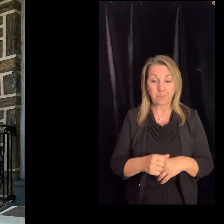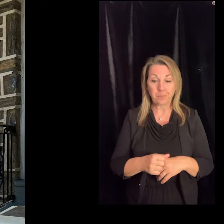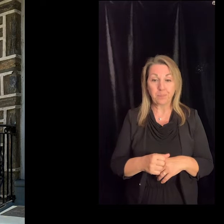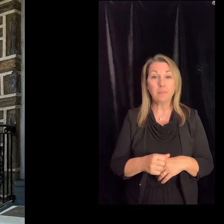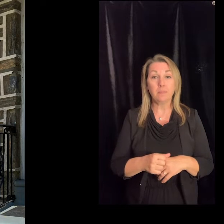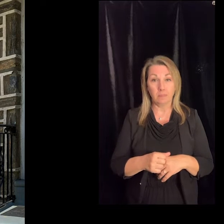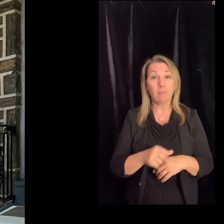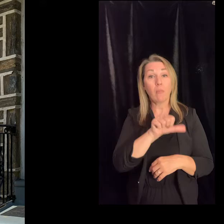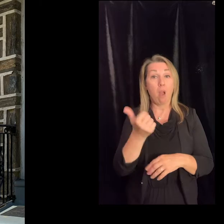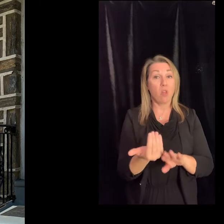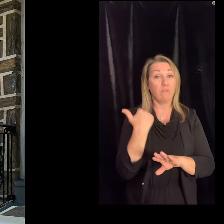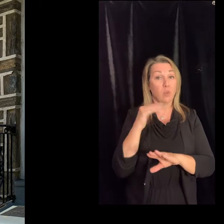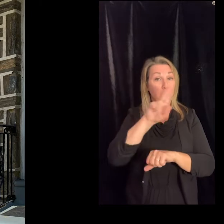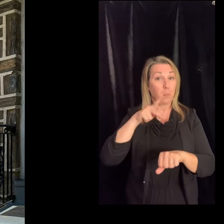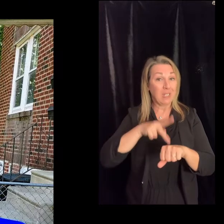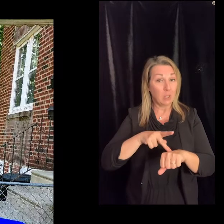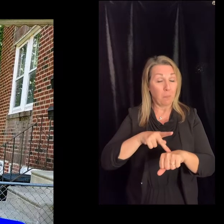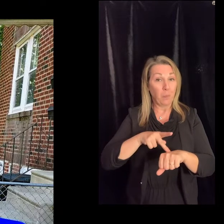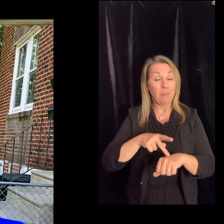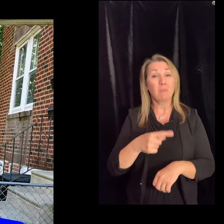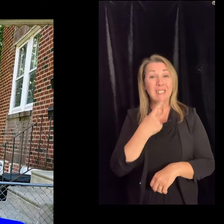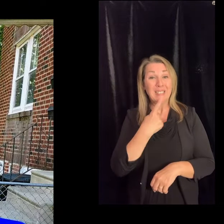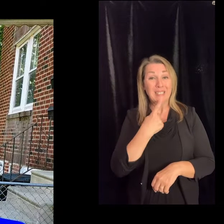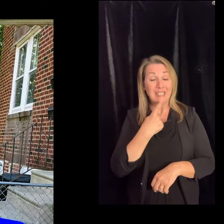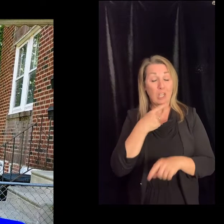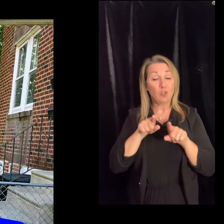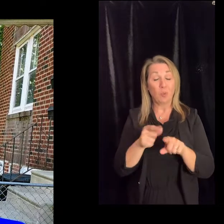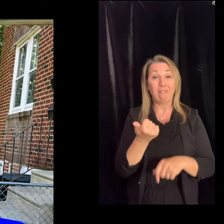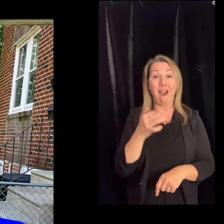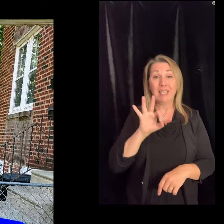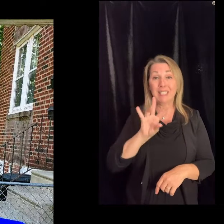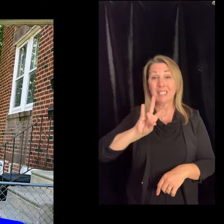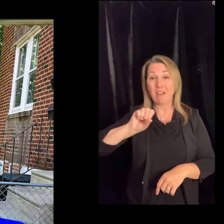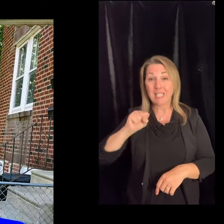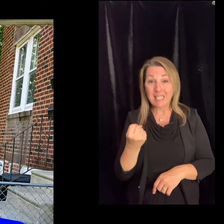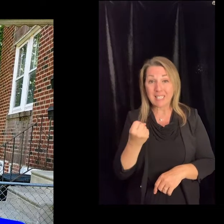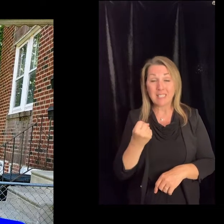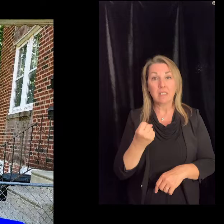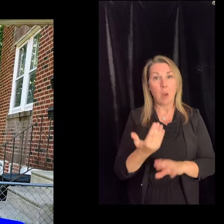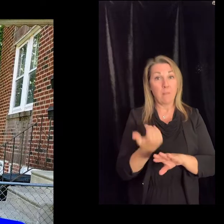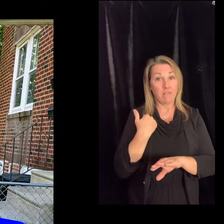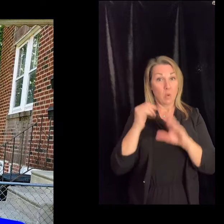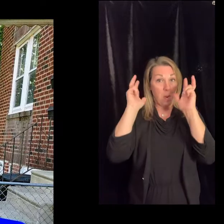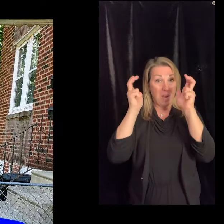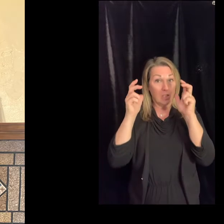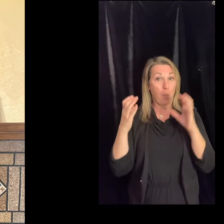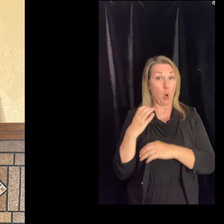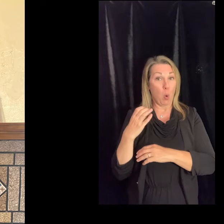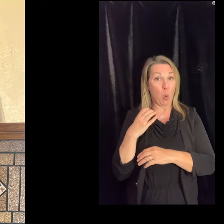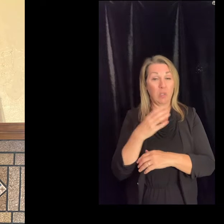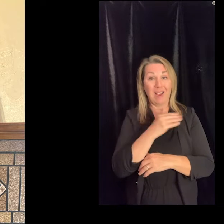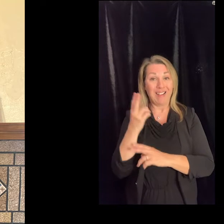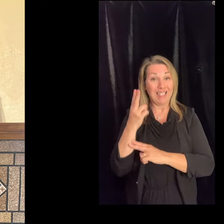former principal, Harry C. Silcox, in the 1970s and 1980s, my former basketball coach and my history mentor, talked